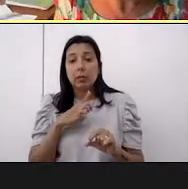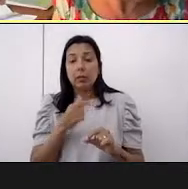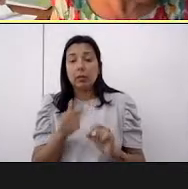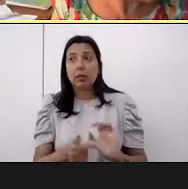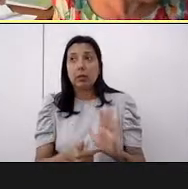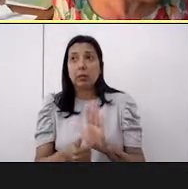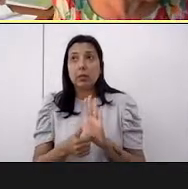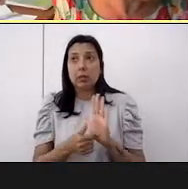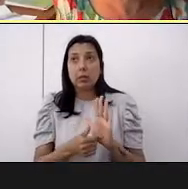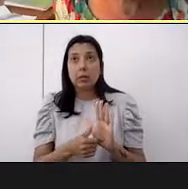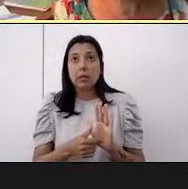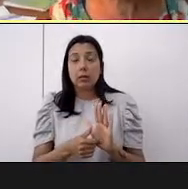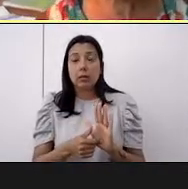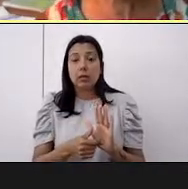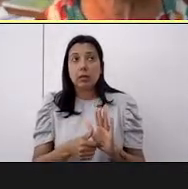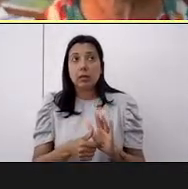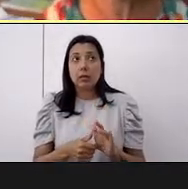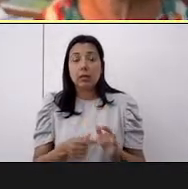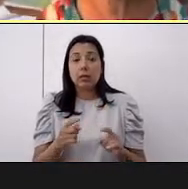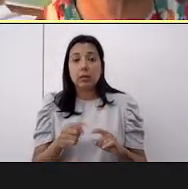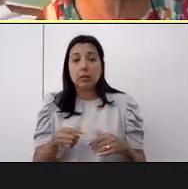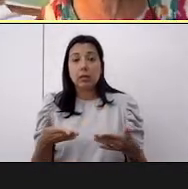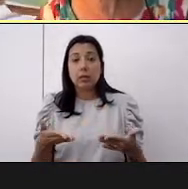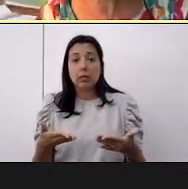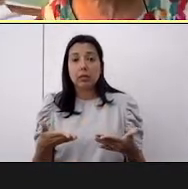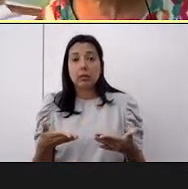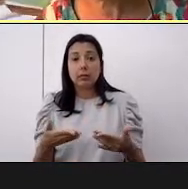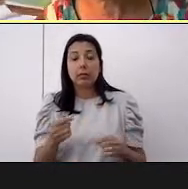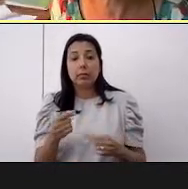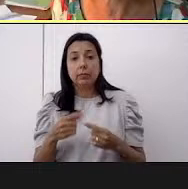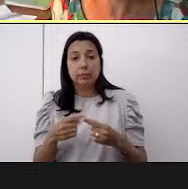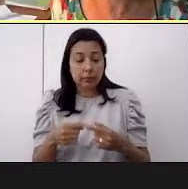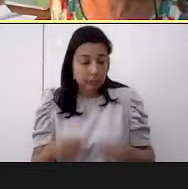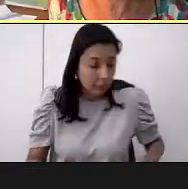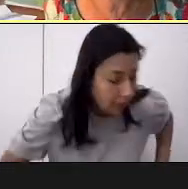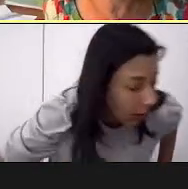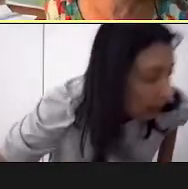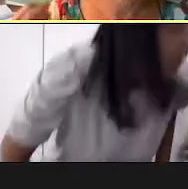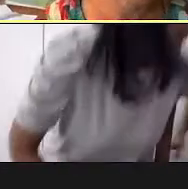some social movement arguing against